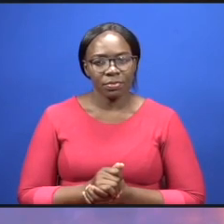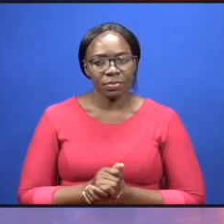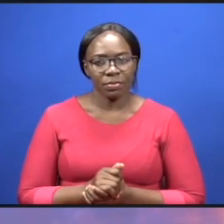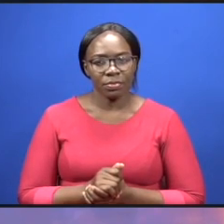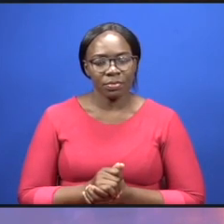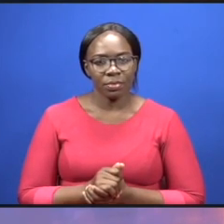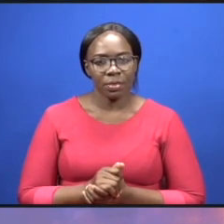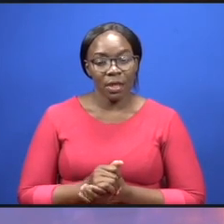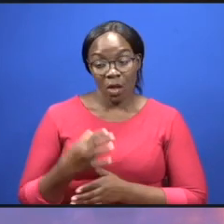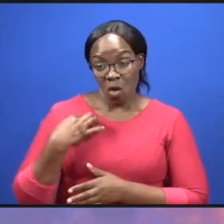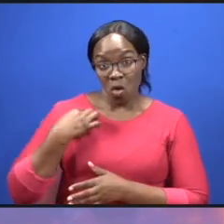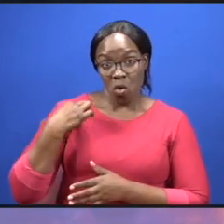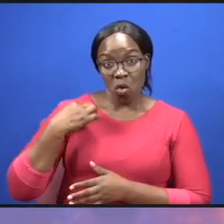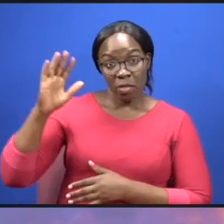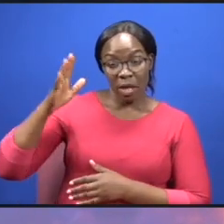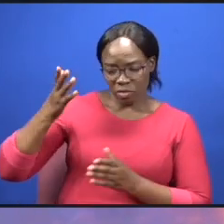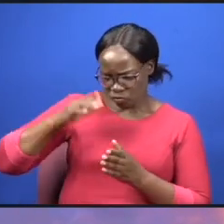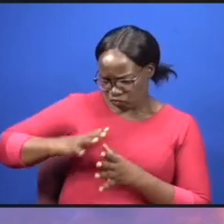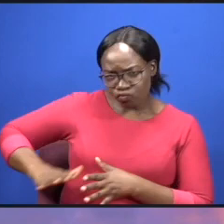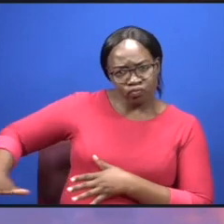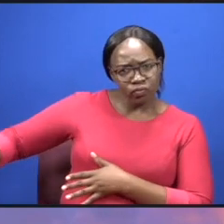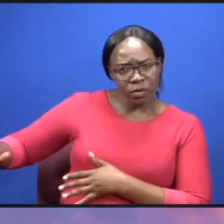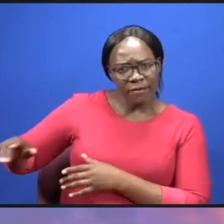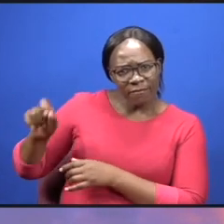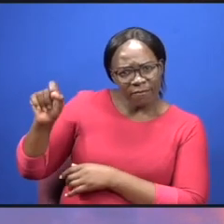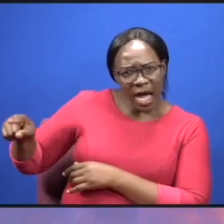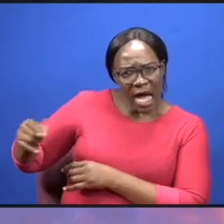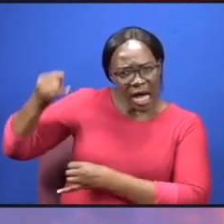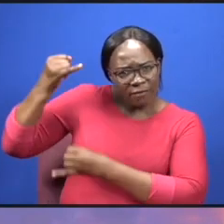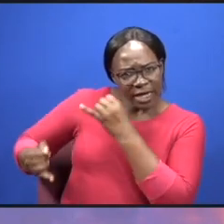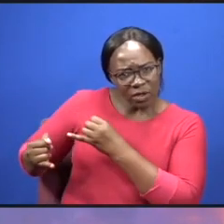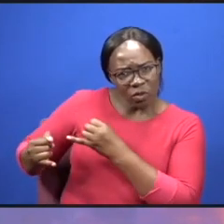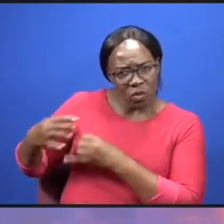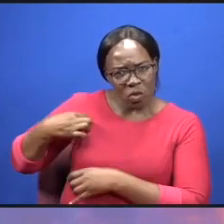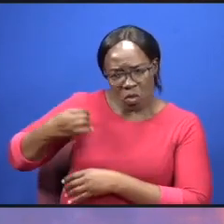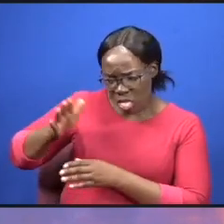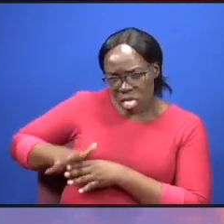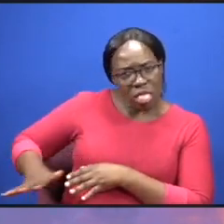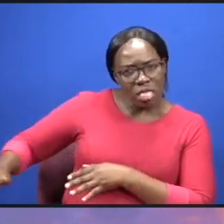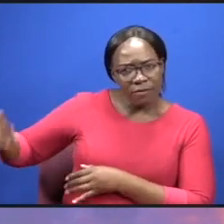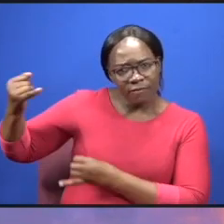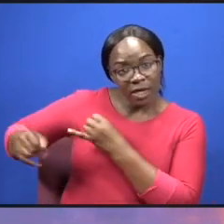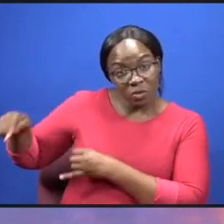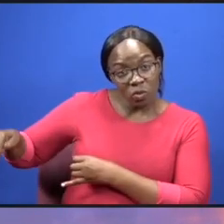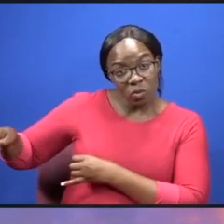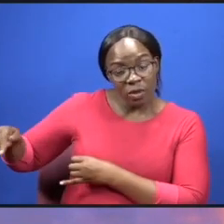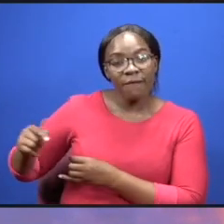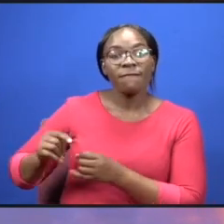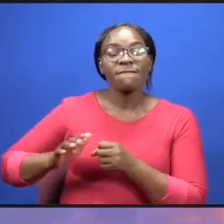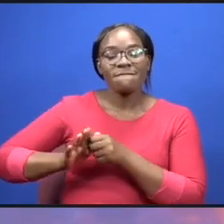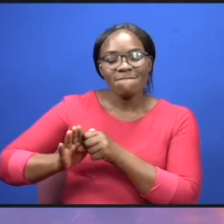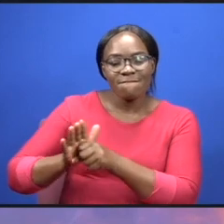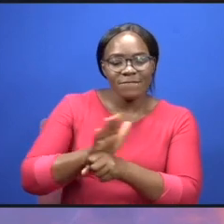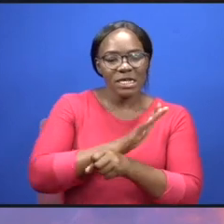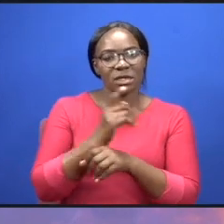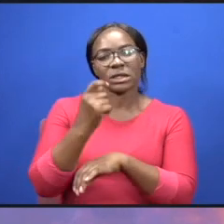the hem of his robe, the hem, the last part of his robe, filled the